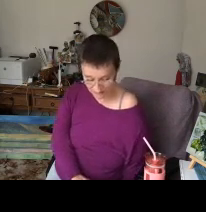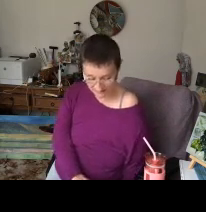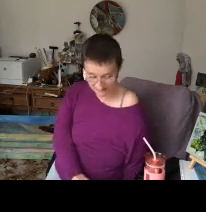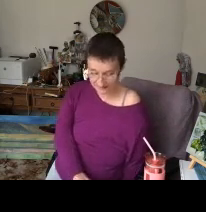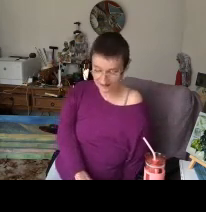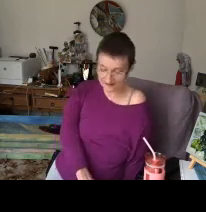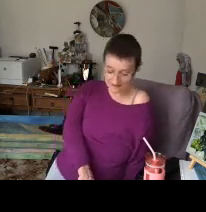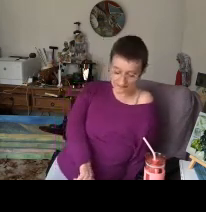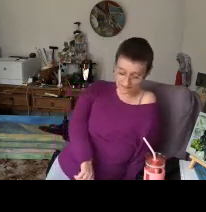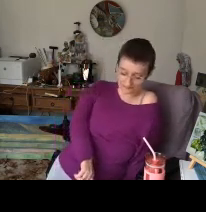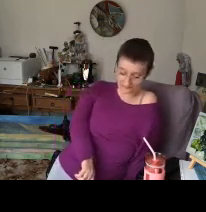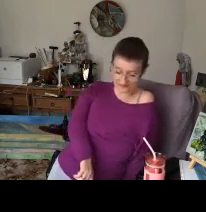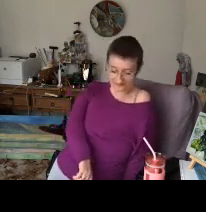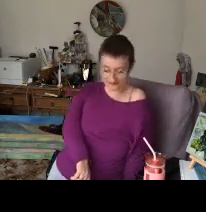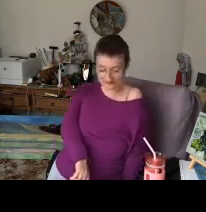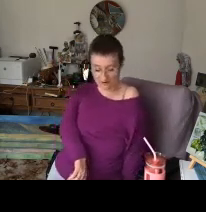knot in